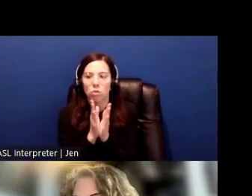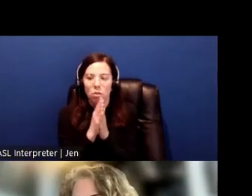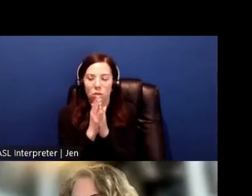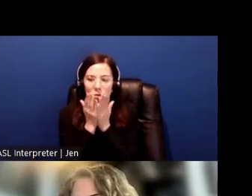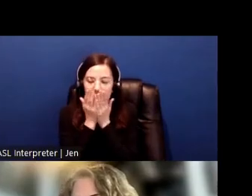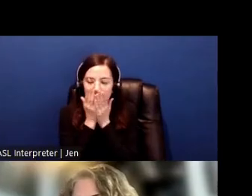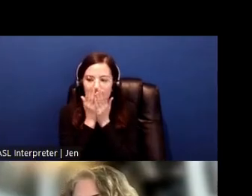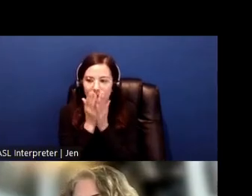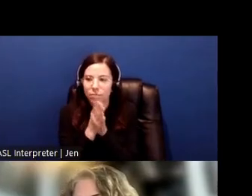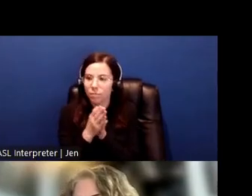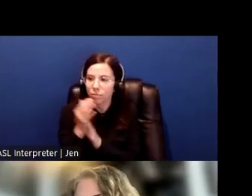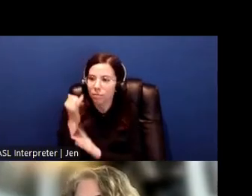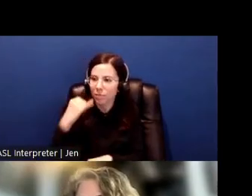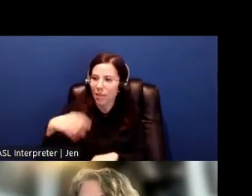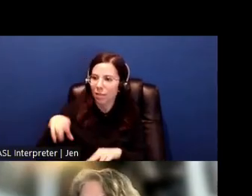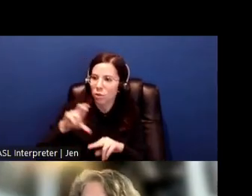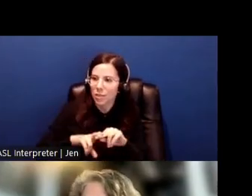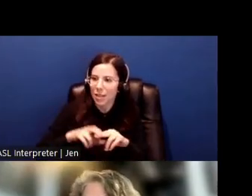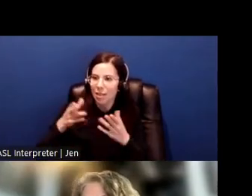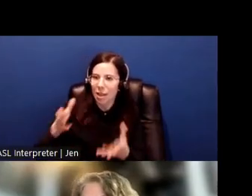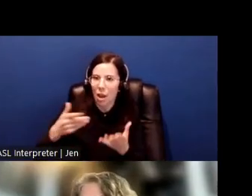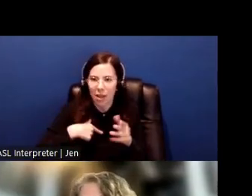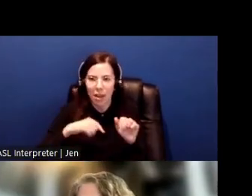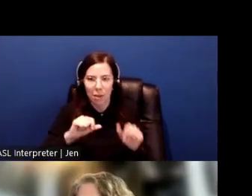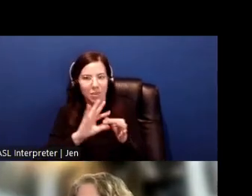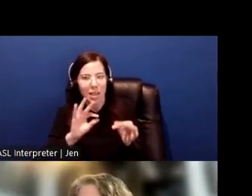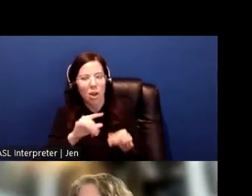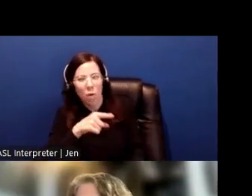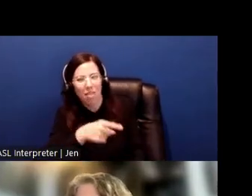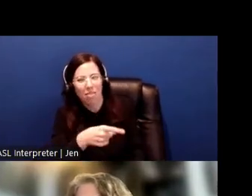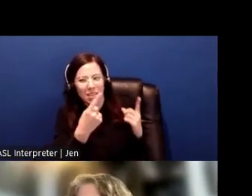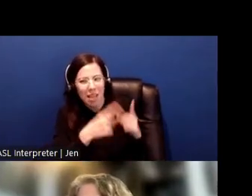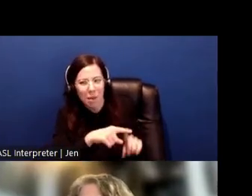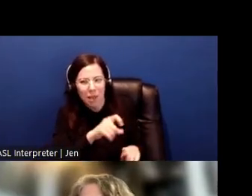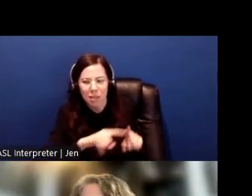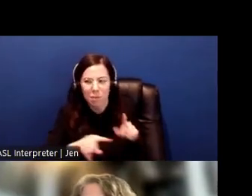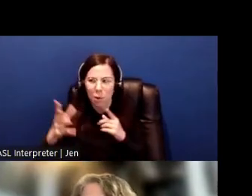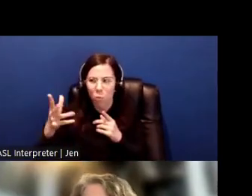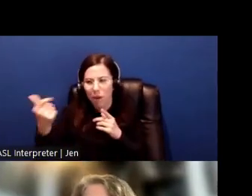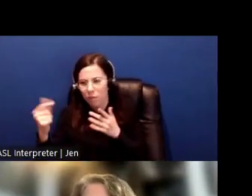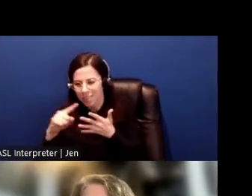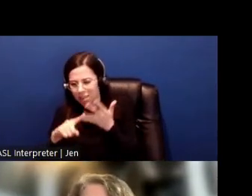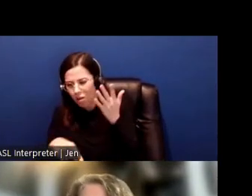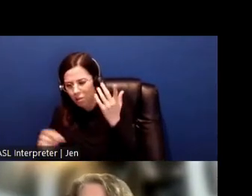you're sitting in the room and you're able to say, well, this was done, but we've been waiting on this.